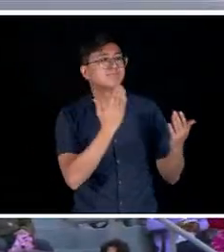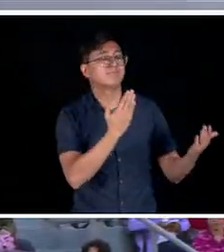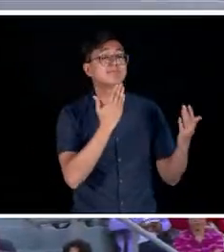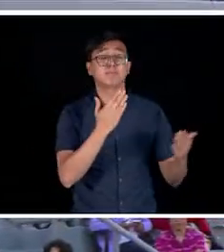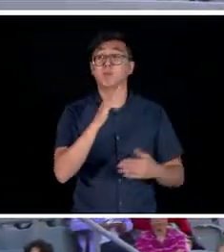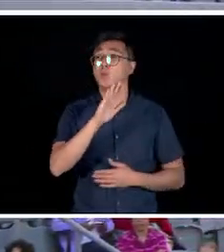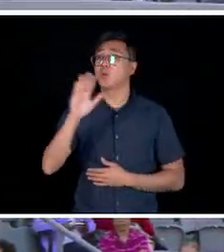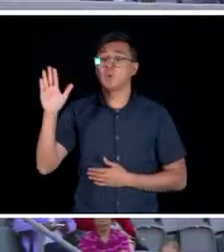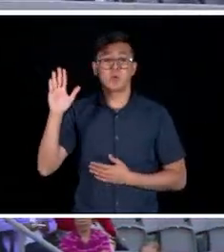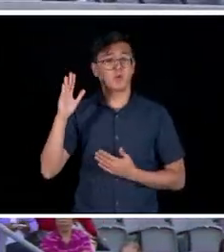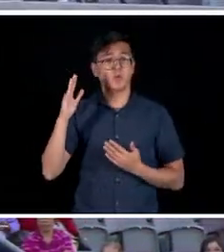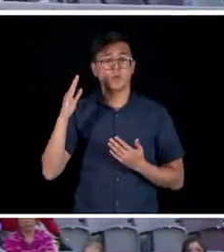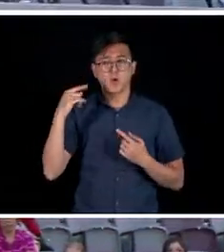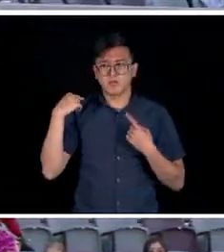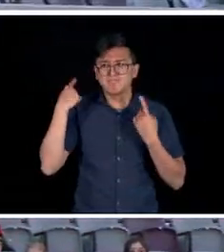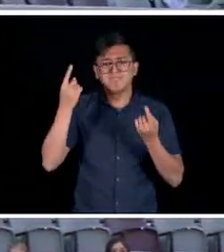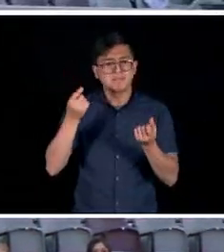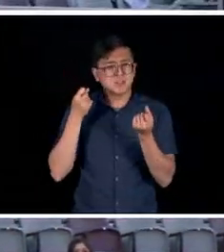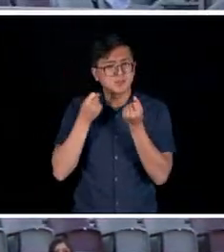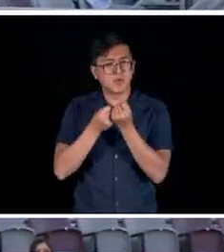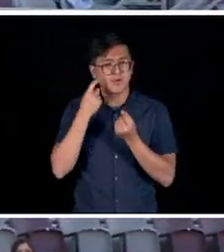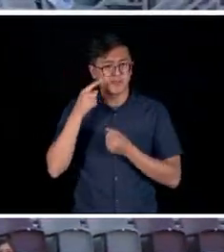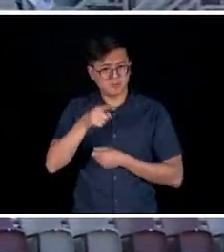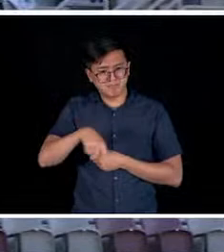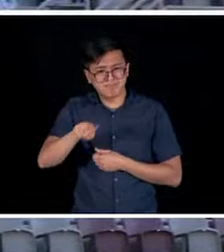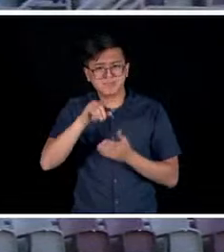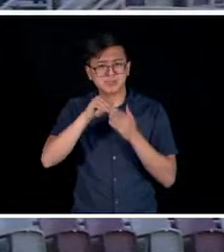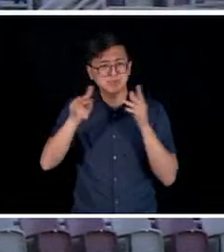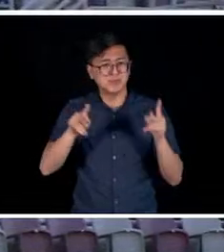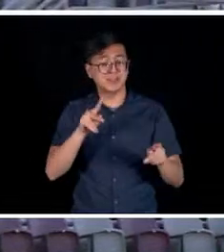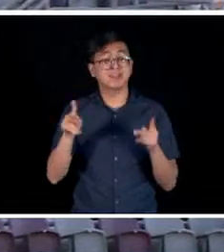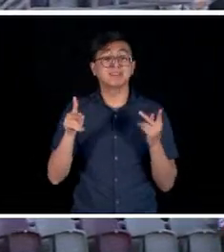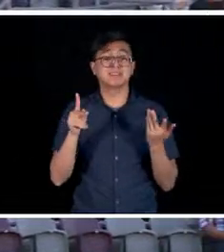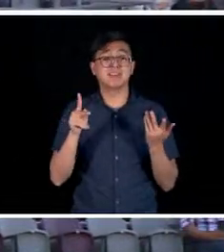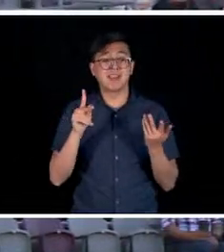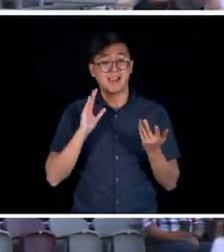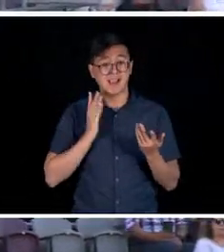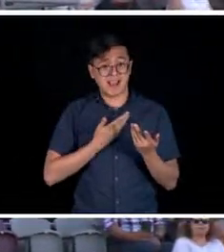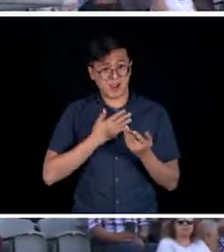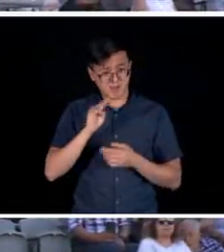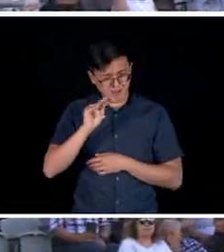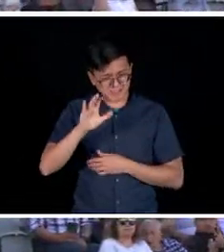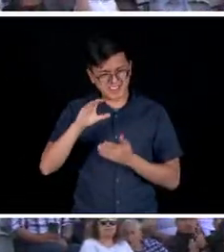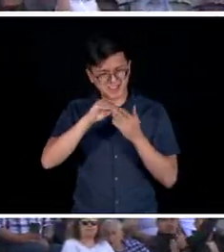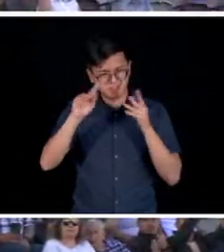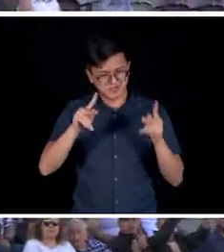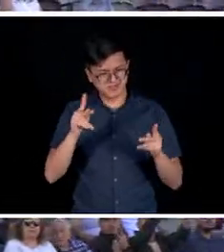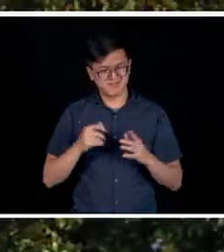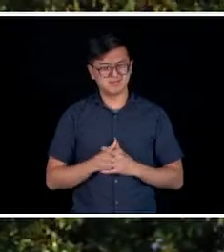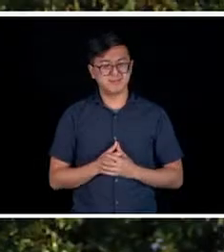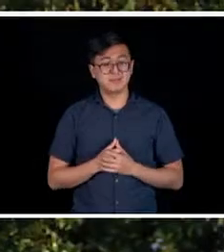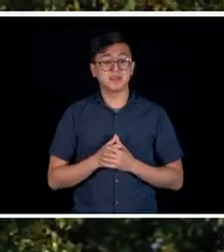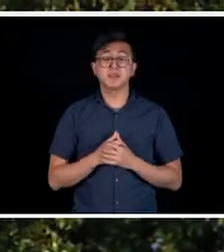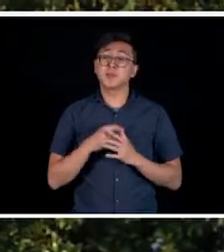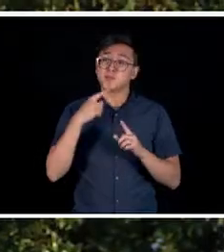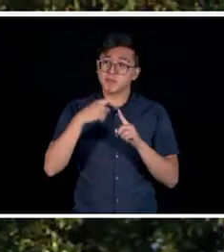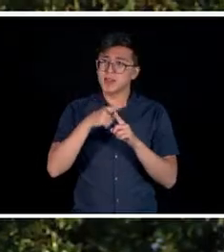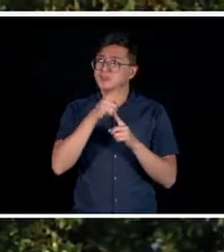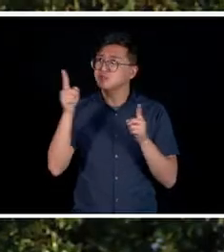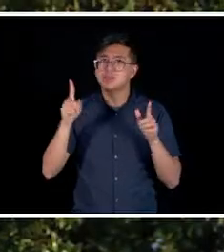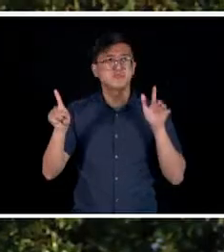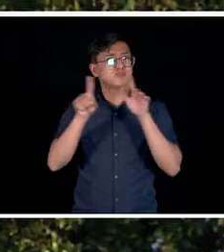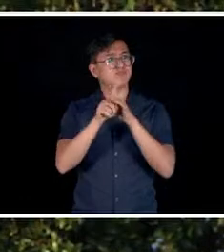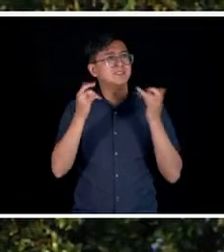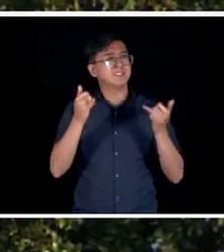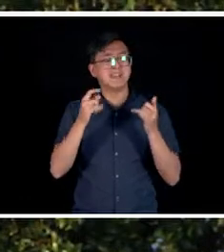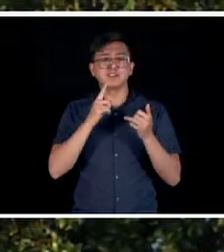unwavering support to our transfer students, our transferring Mounties, and for joining us tonight in celebrating their